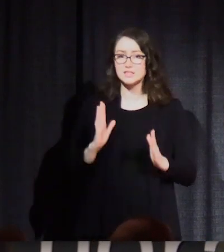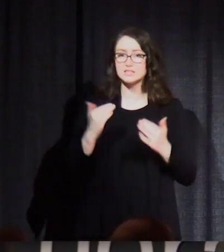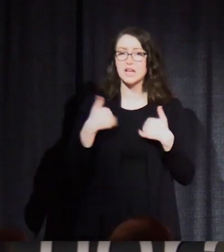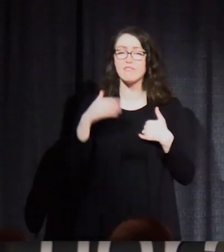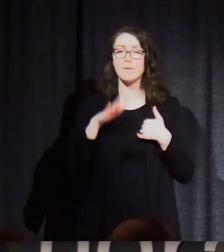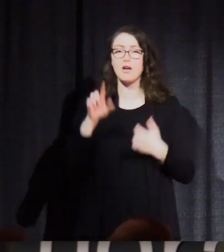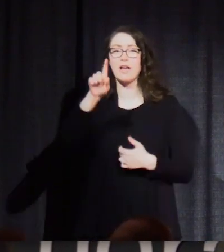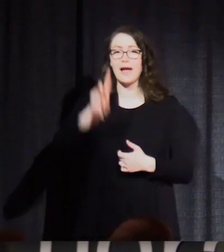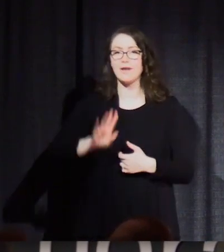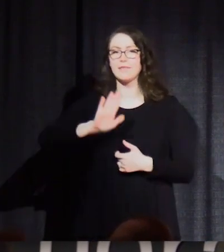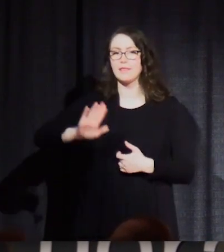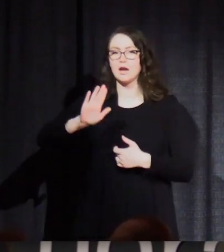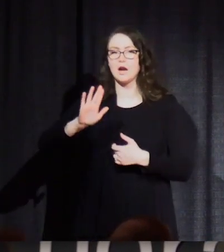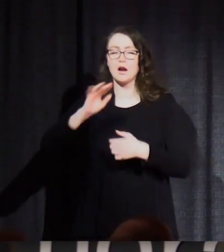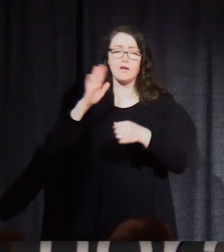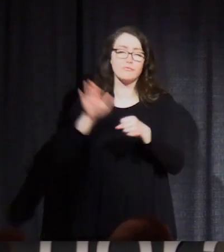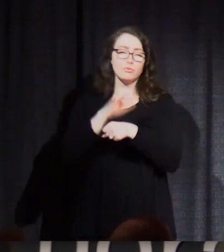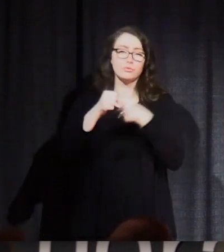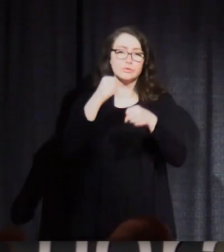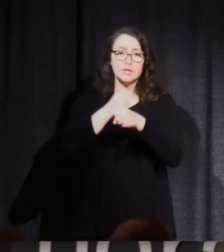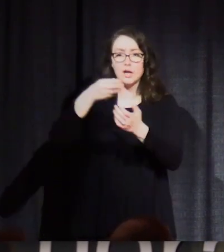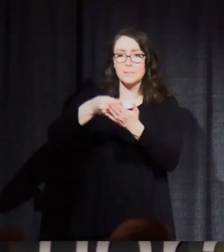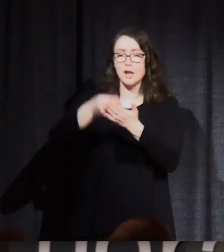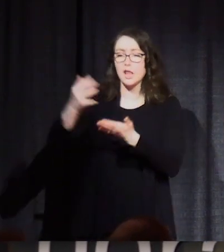annual income on heat and power.